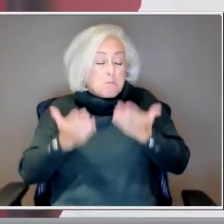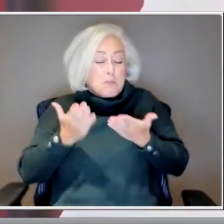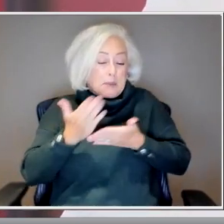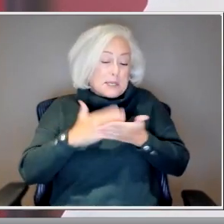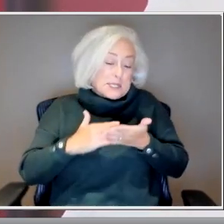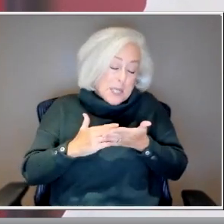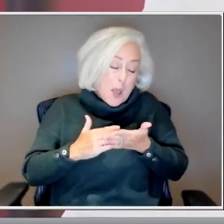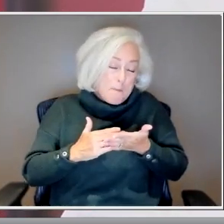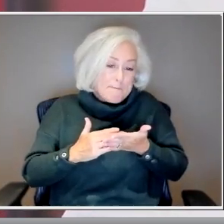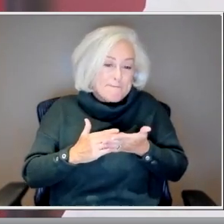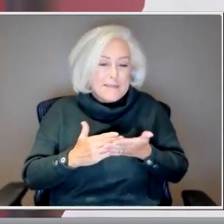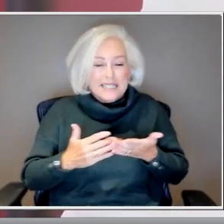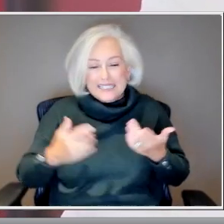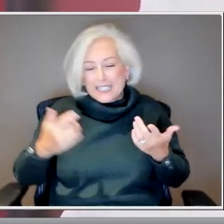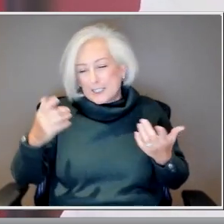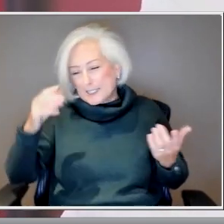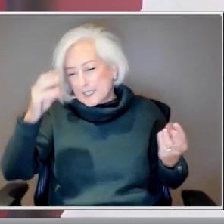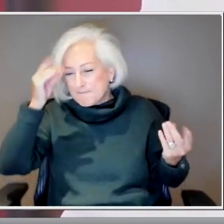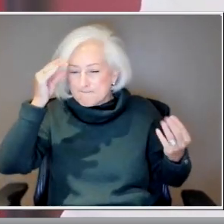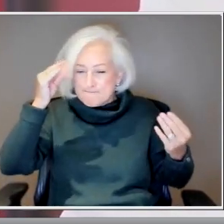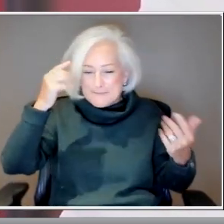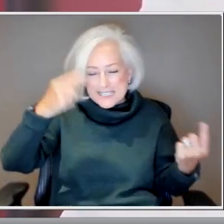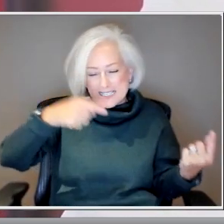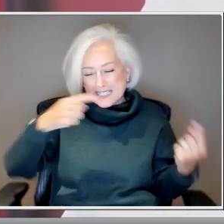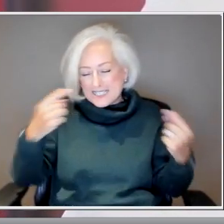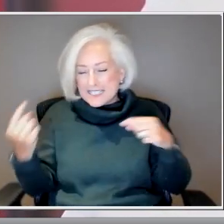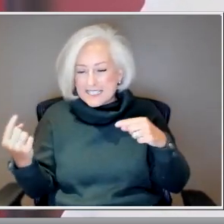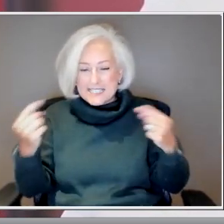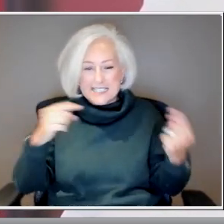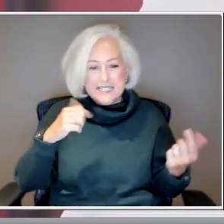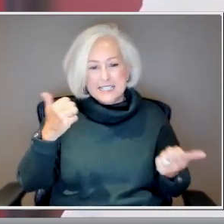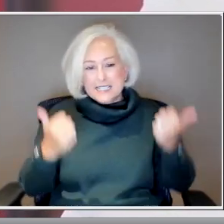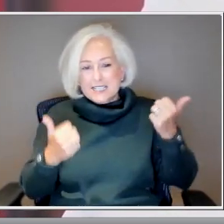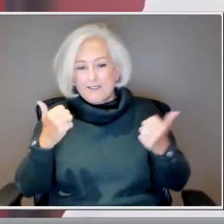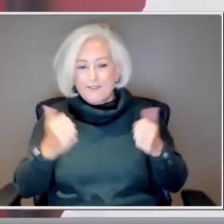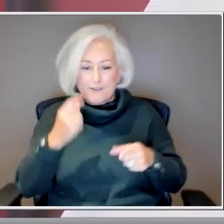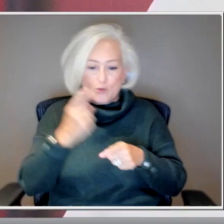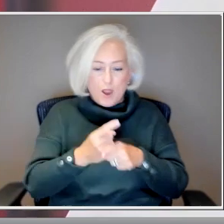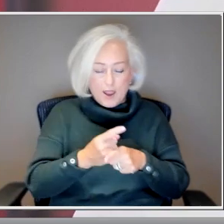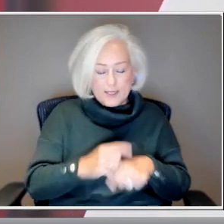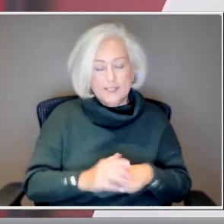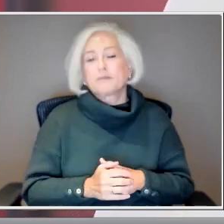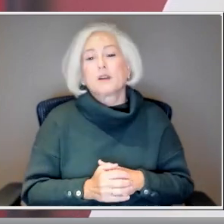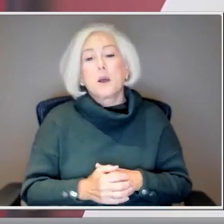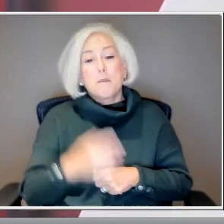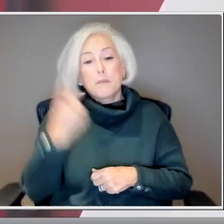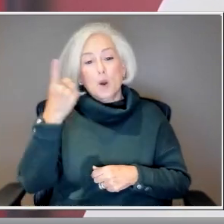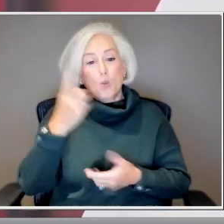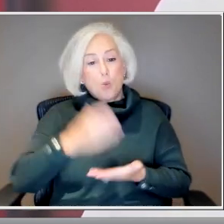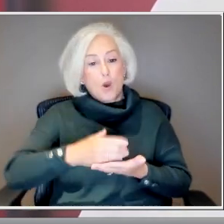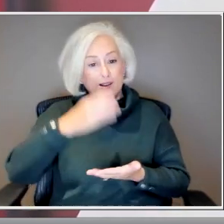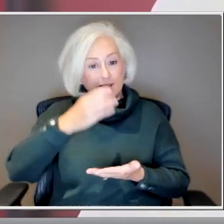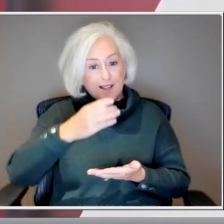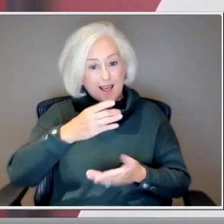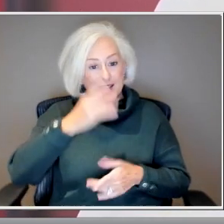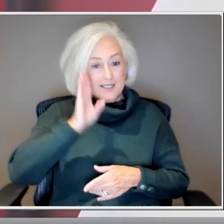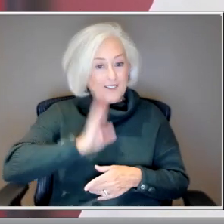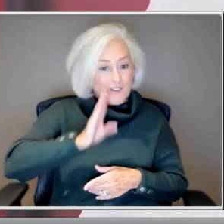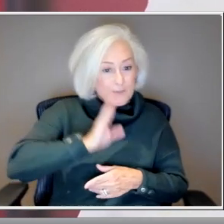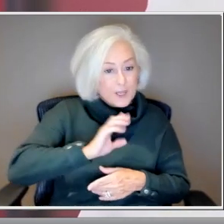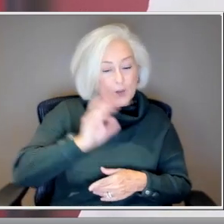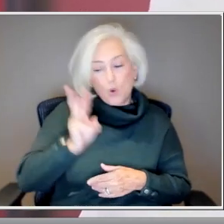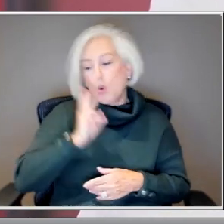controversy whether that's completely true or not, but I think certainly one glass of wine or beer a night, as long as then that doesn't extend into 5 or 6 on the